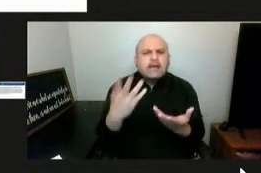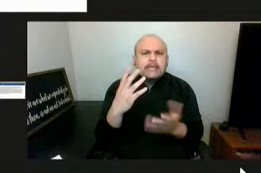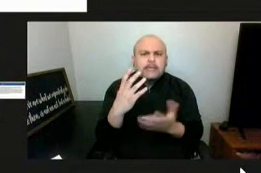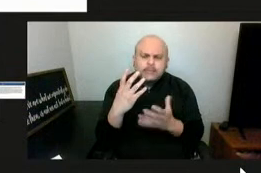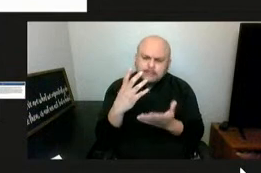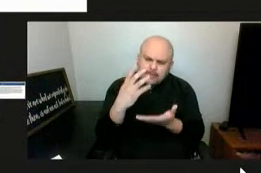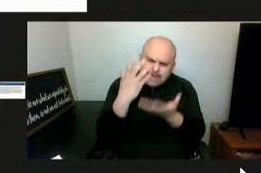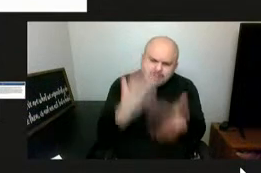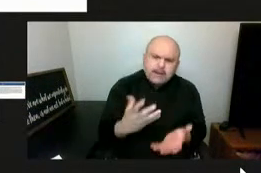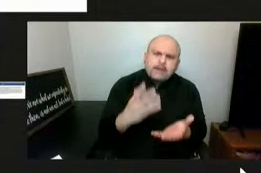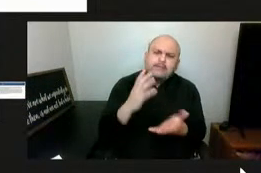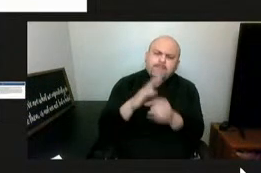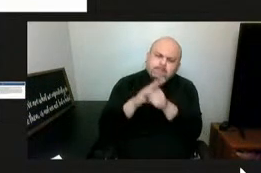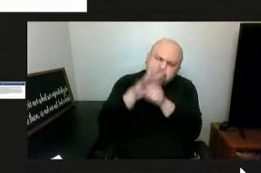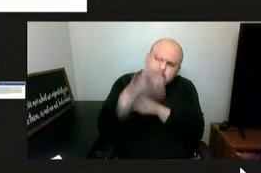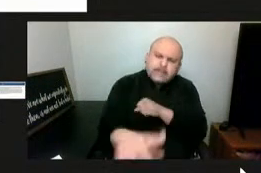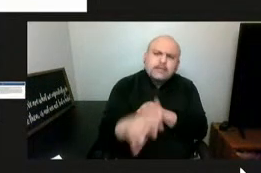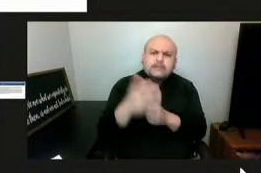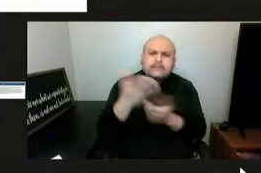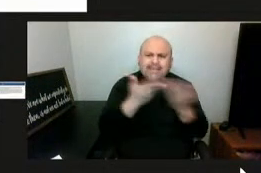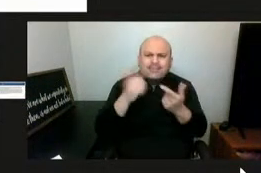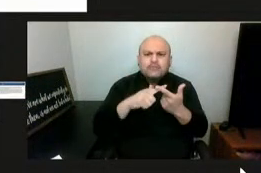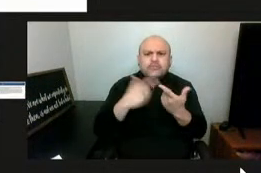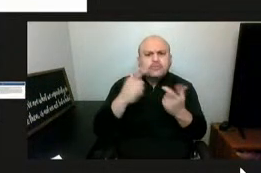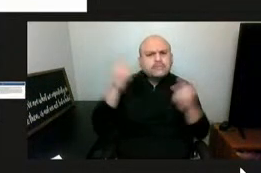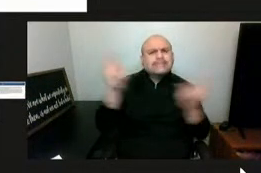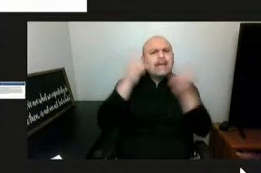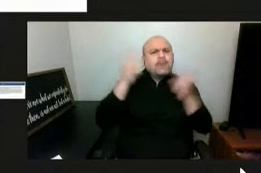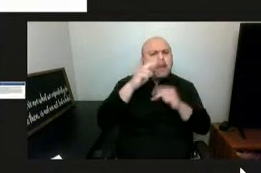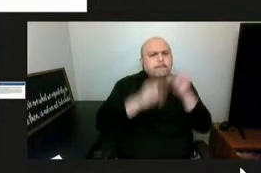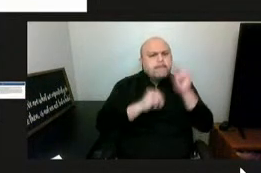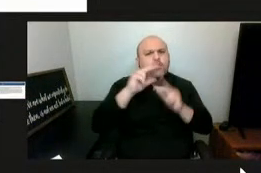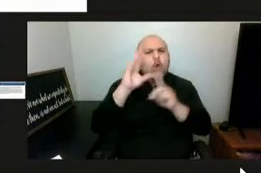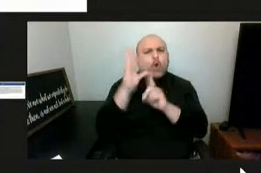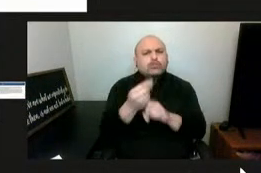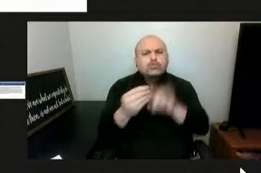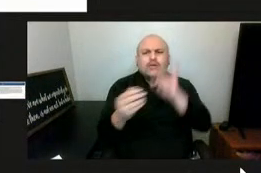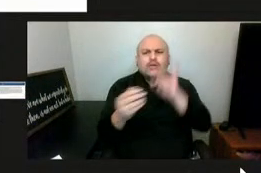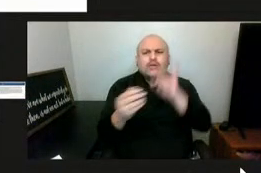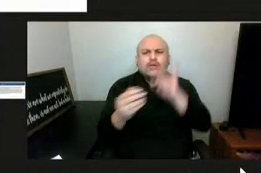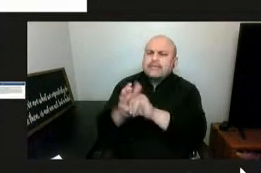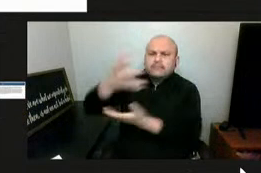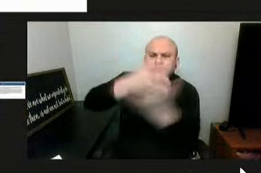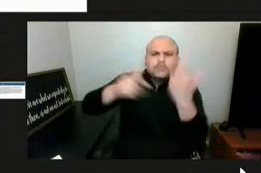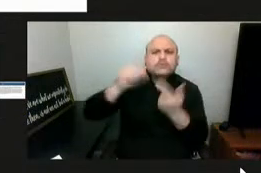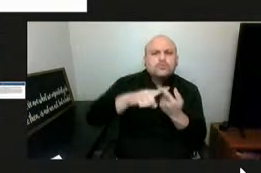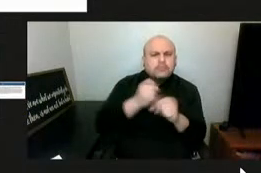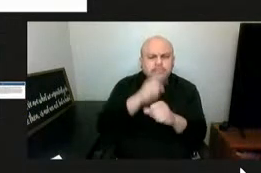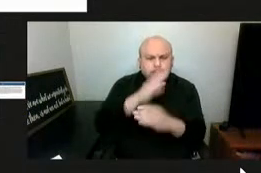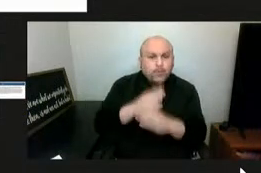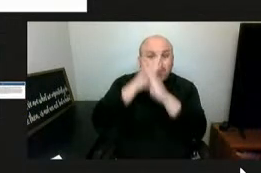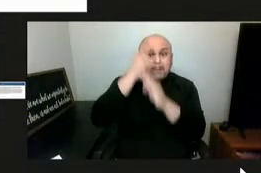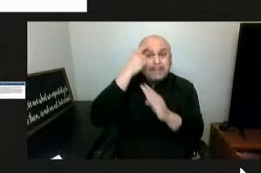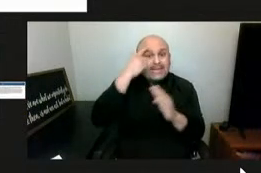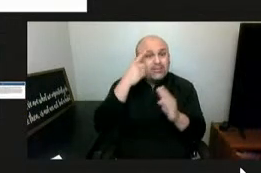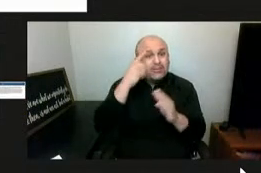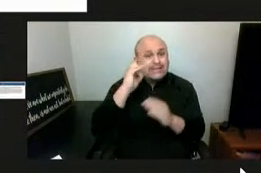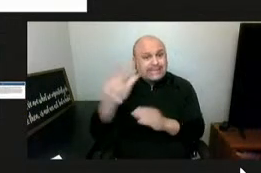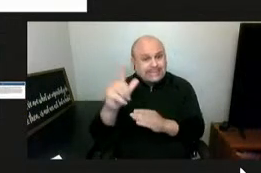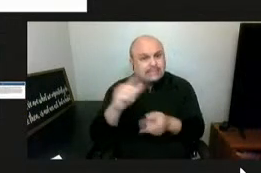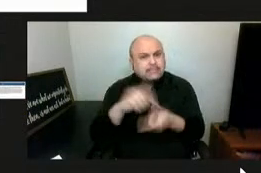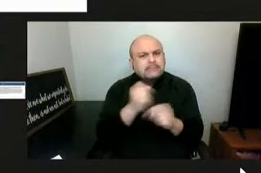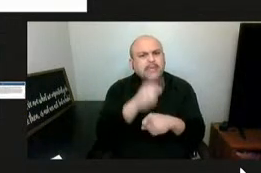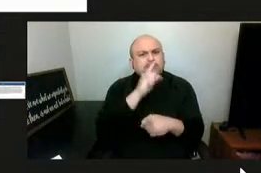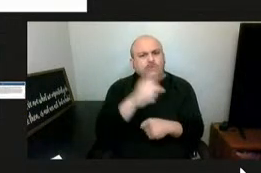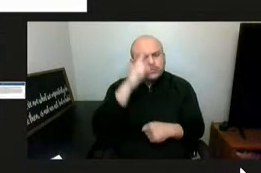community-based organizations to celebrate and build cultural identity in order to prevent mental illness and help address mental health impacts.